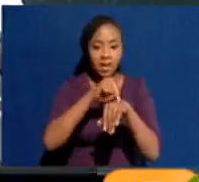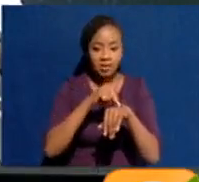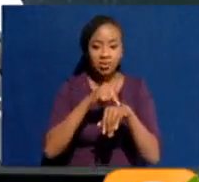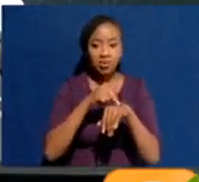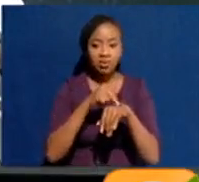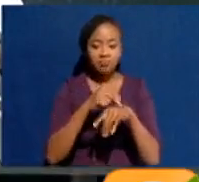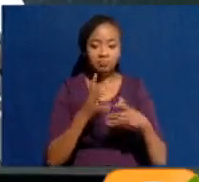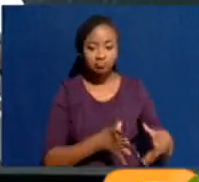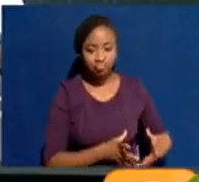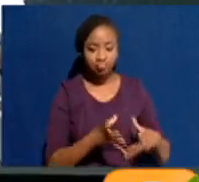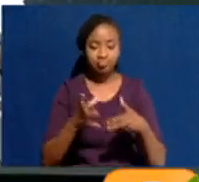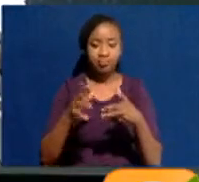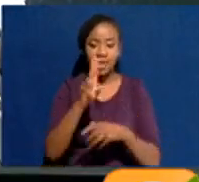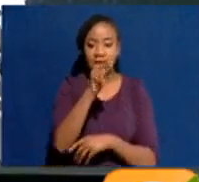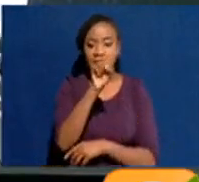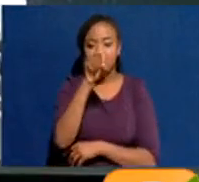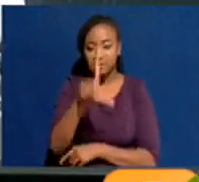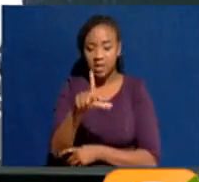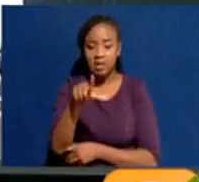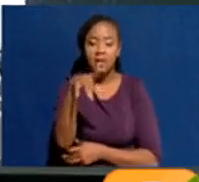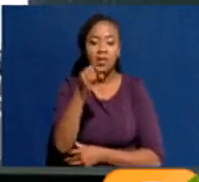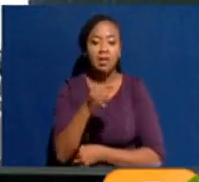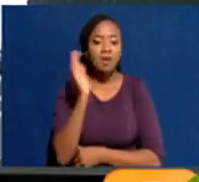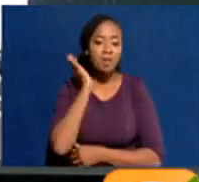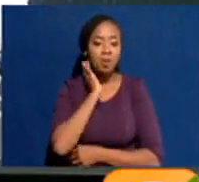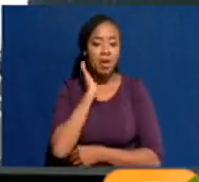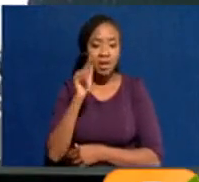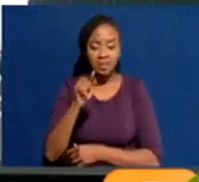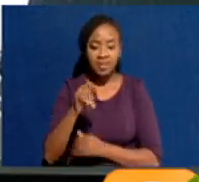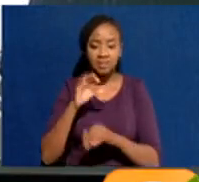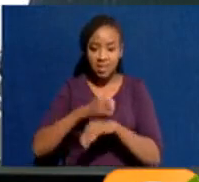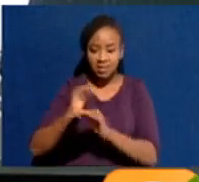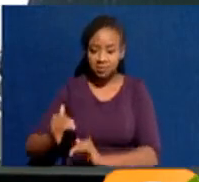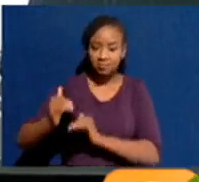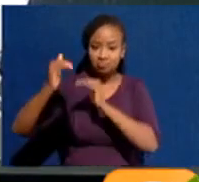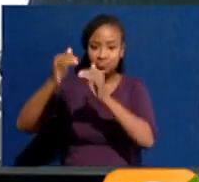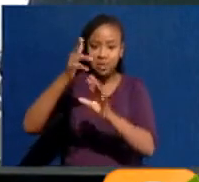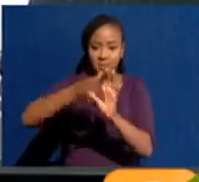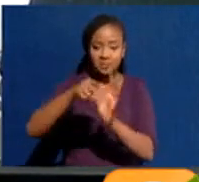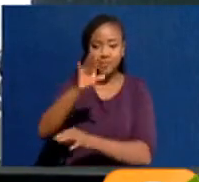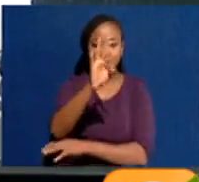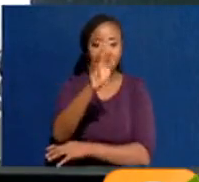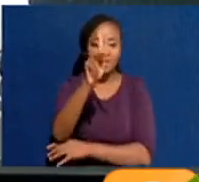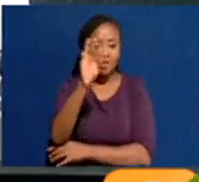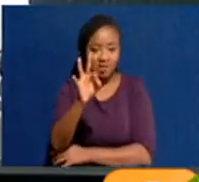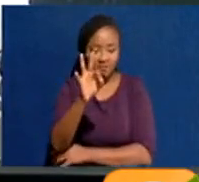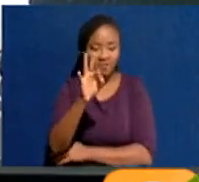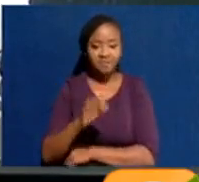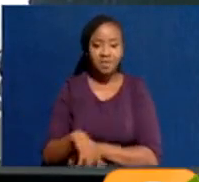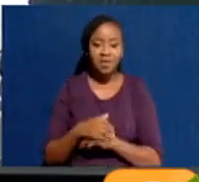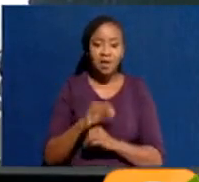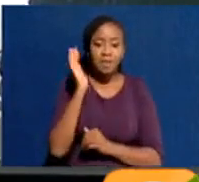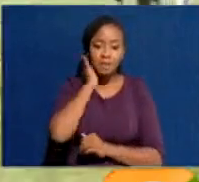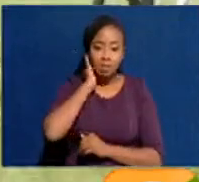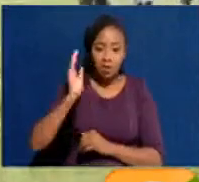Murang’a Seal became the second community club from the lower division to earn promotion to the FKF Premier League. Murang’a Seal edged